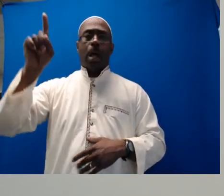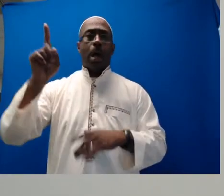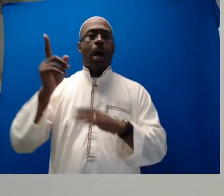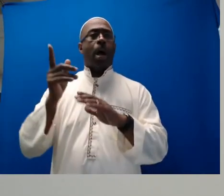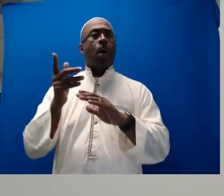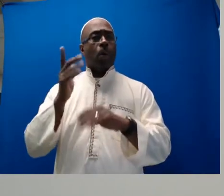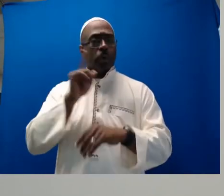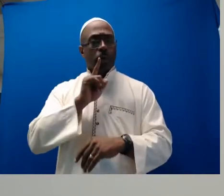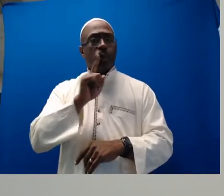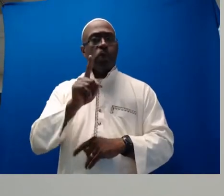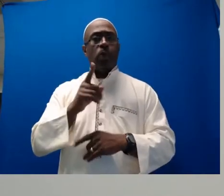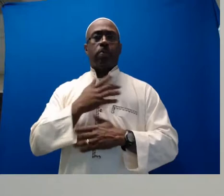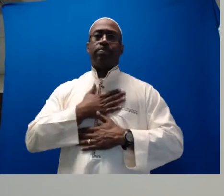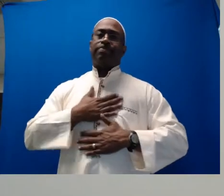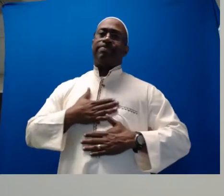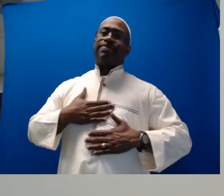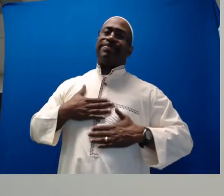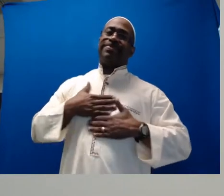them.